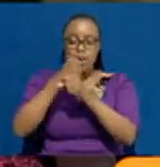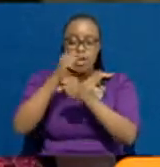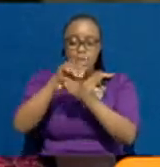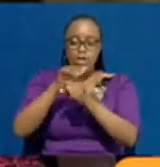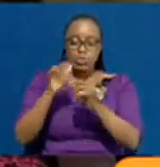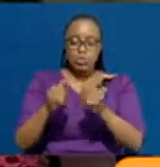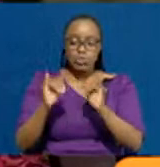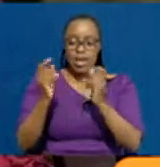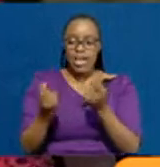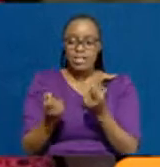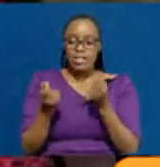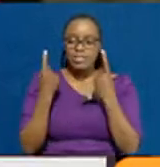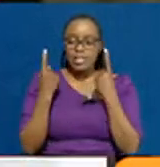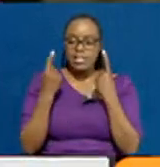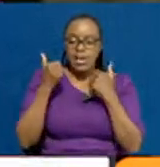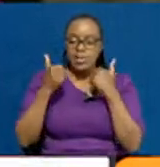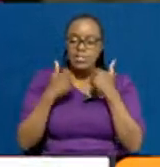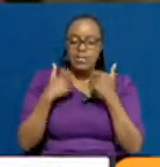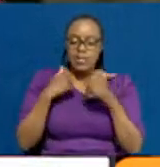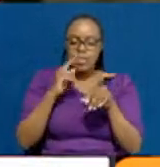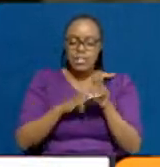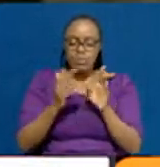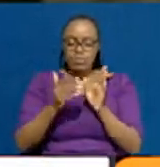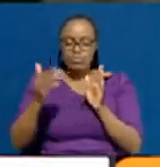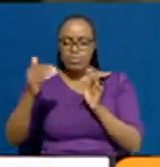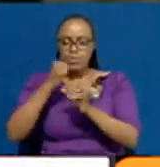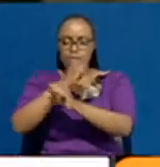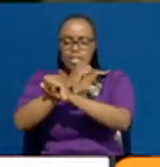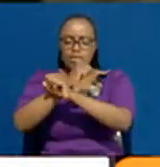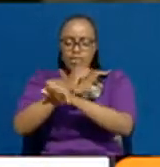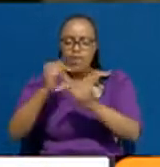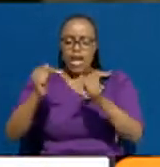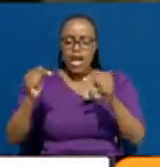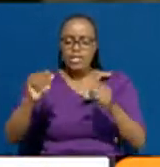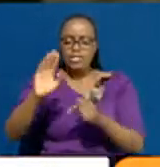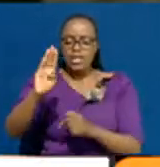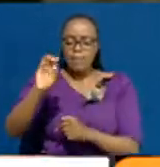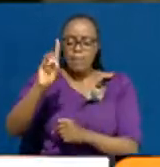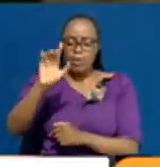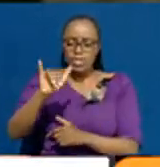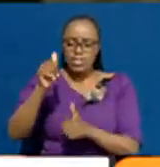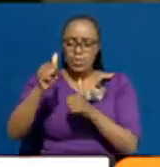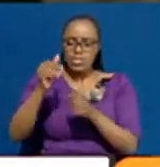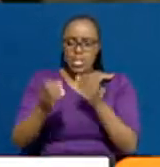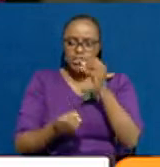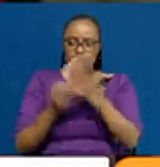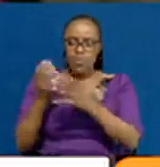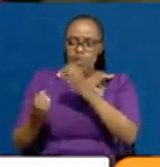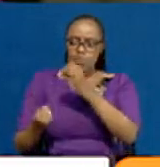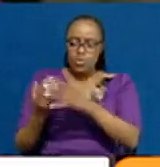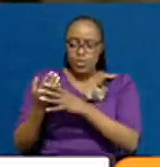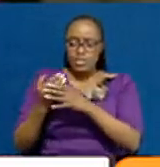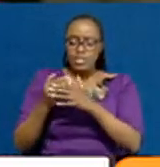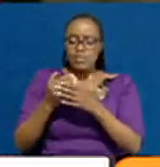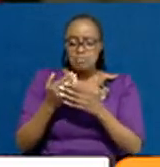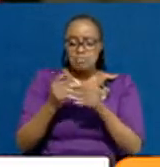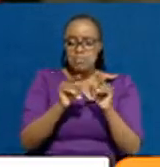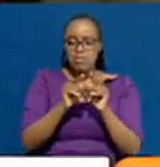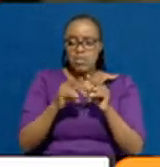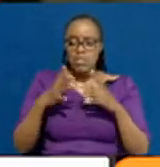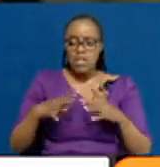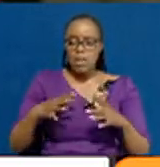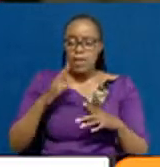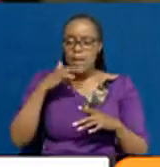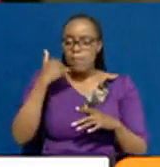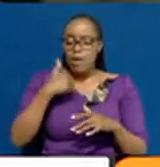try and understand what is the duration of protection of the antibodies that are formed following first natural infection, and even for people who've